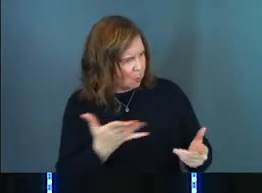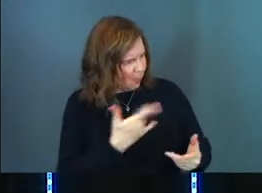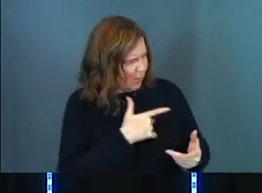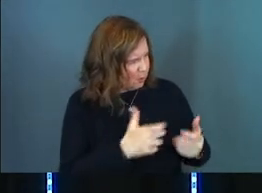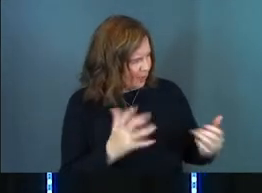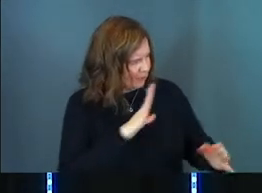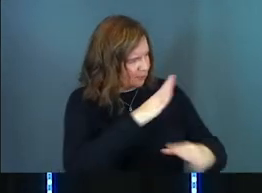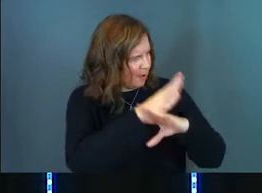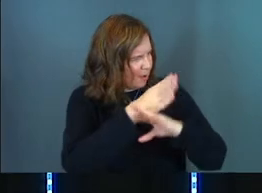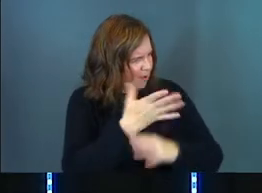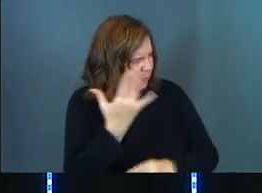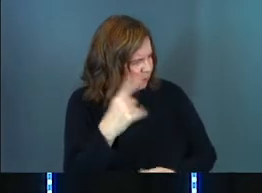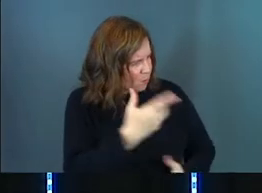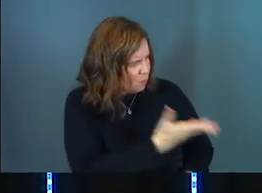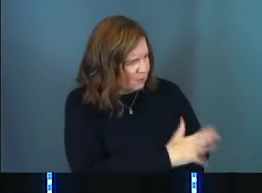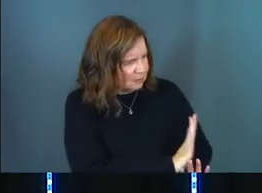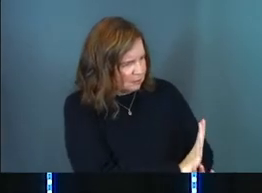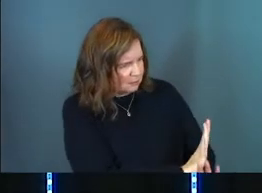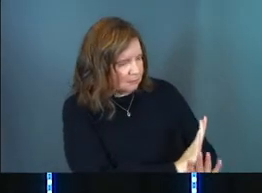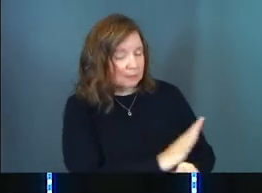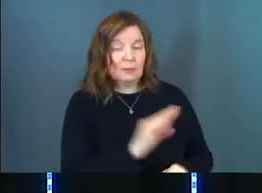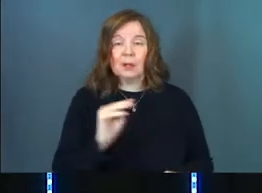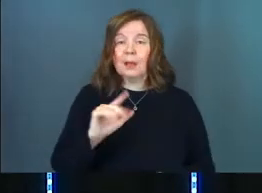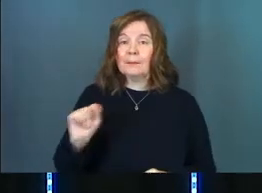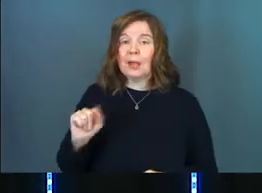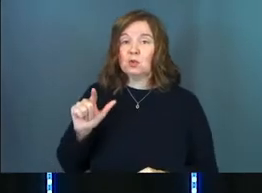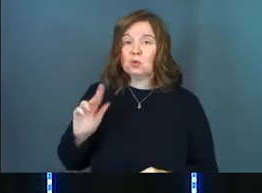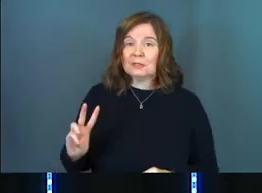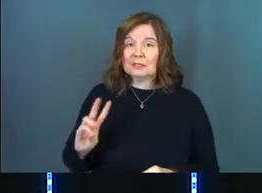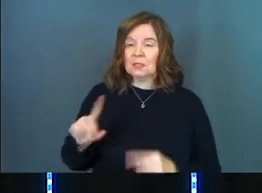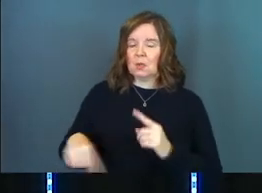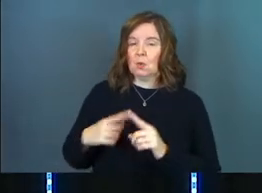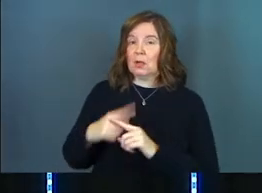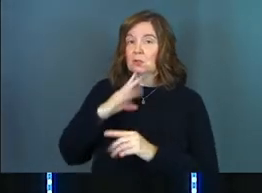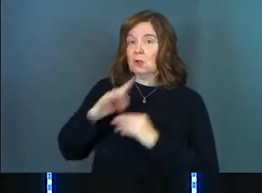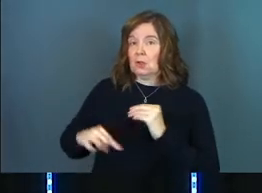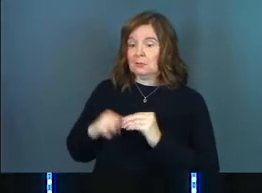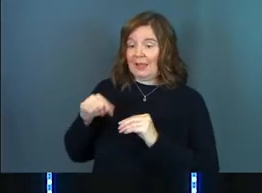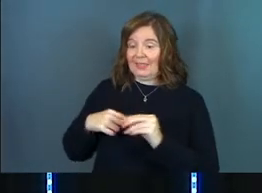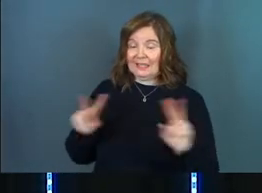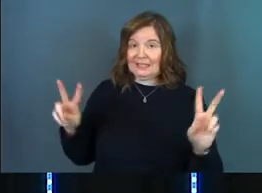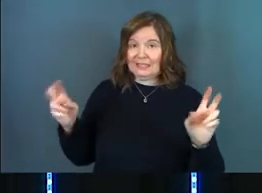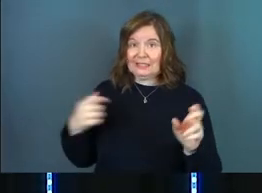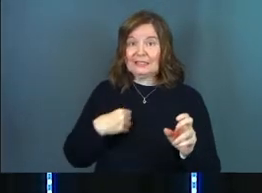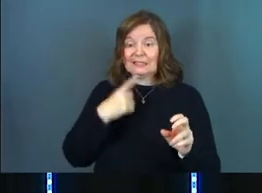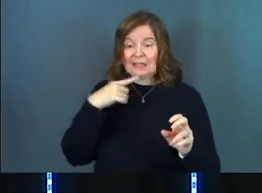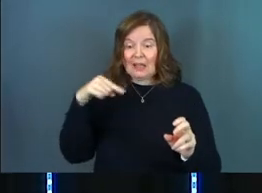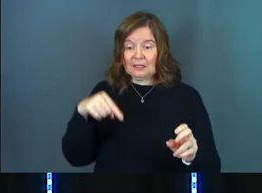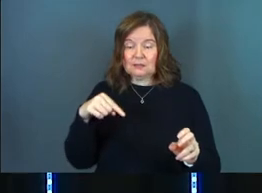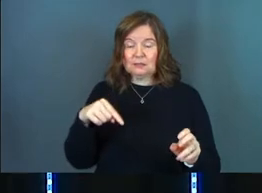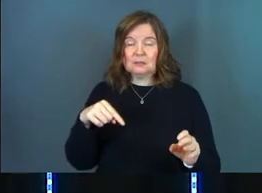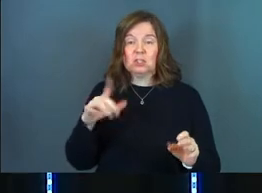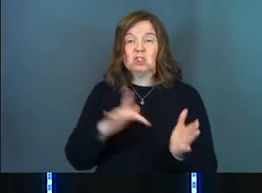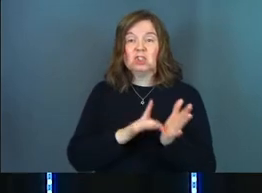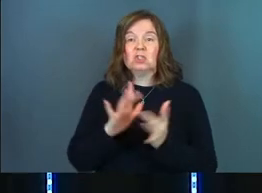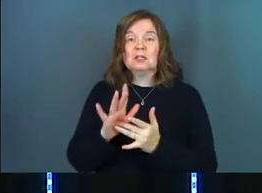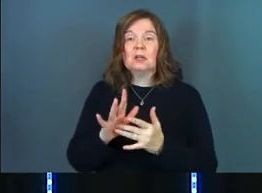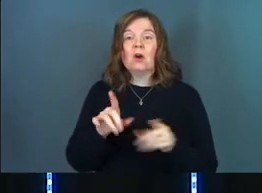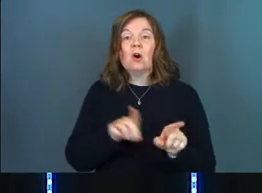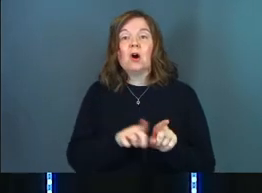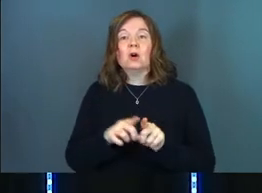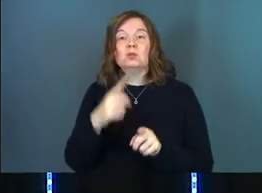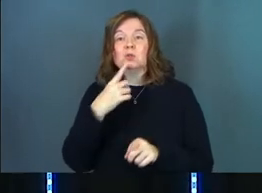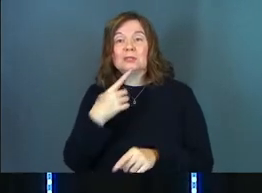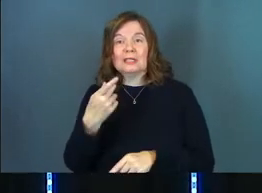Why are you getting in the way right now, Peter? Matthew 26, when it talks about this scene, it says that Jesus